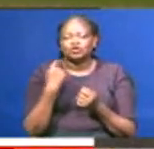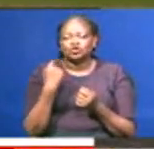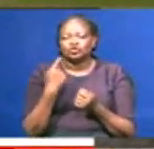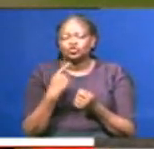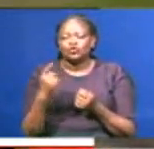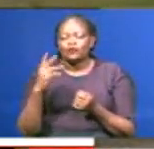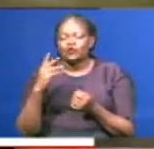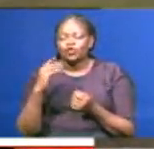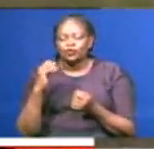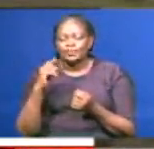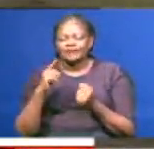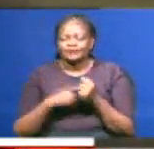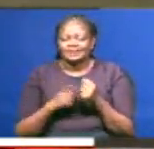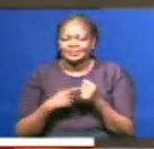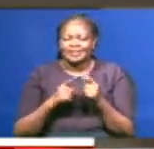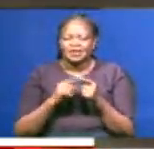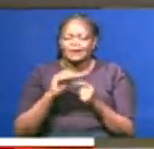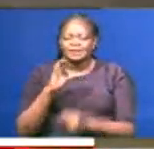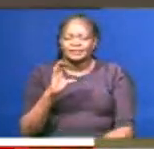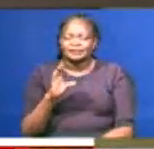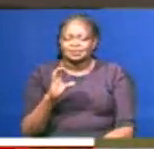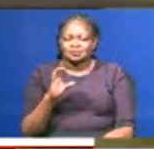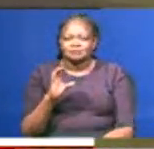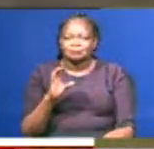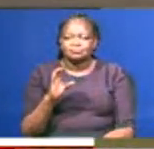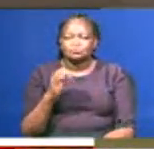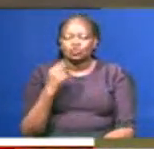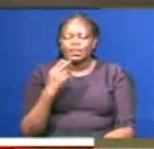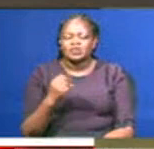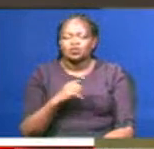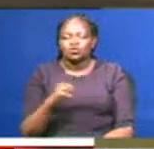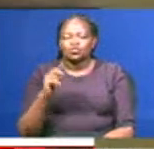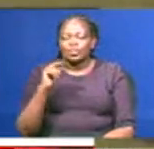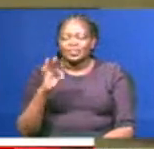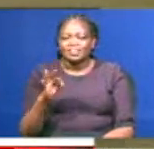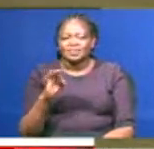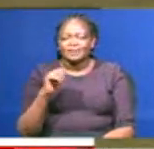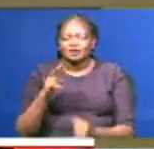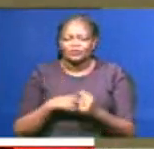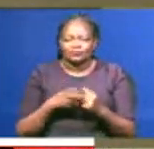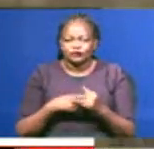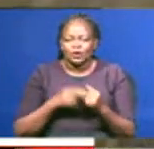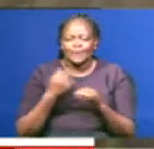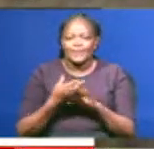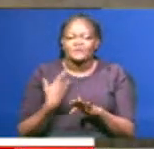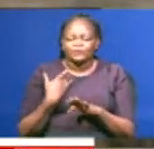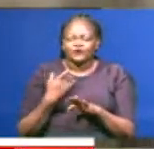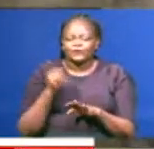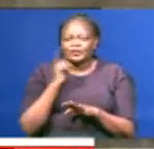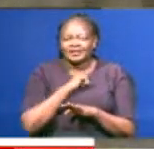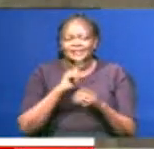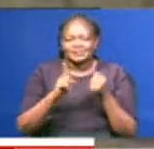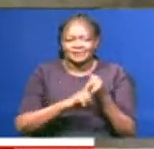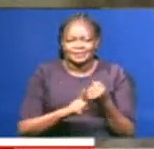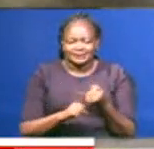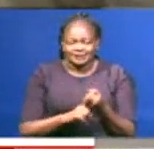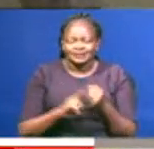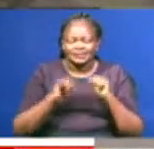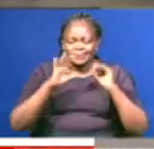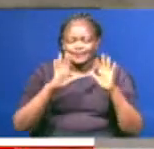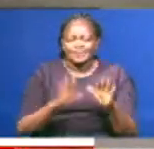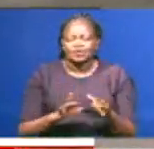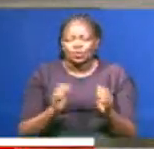June, WRC Rally Estonia on 20th to 23rd of July, before wrapping up his 6th rally campaign